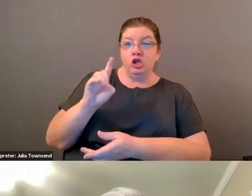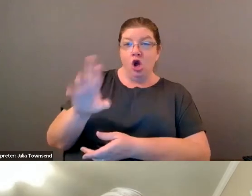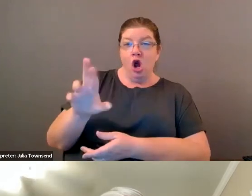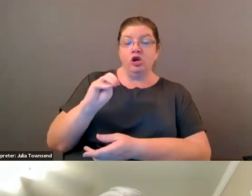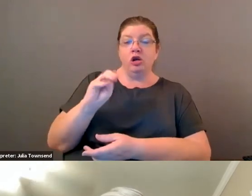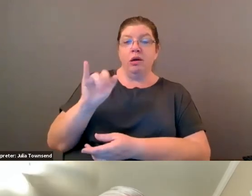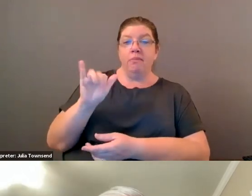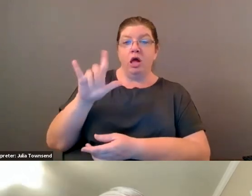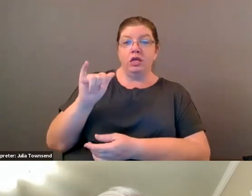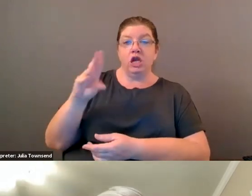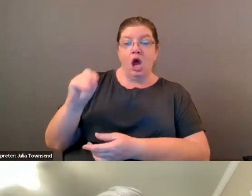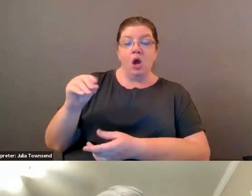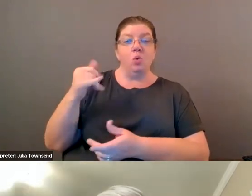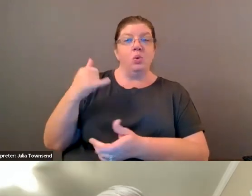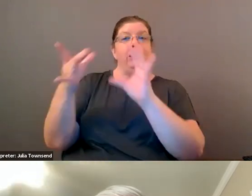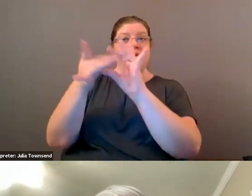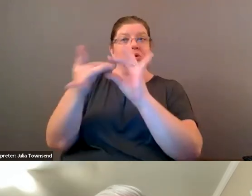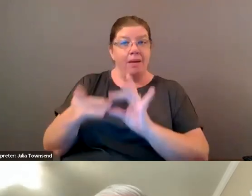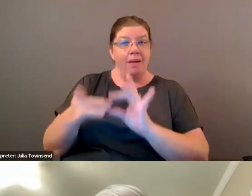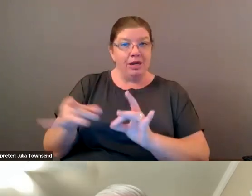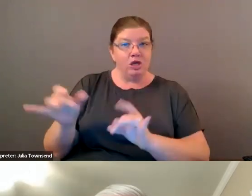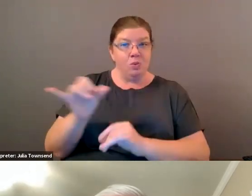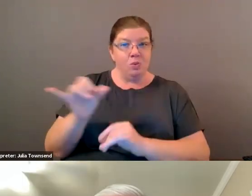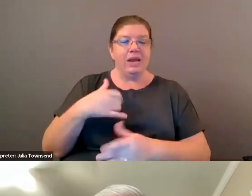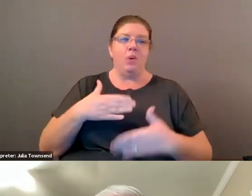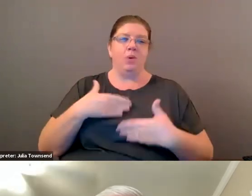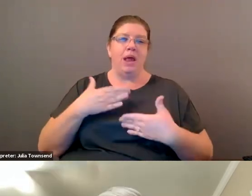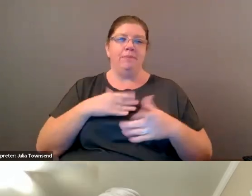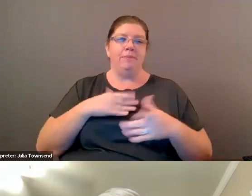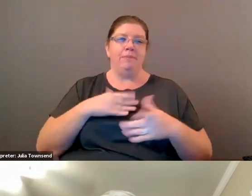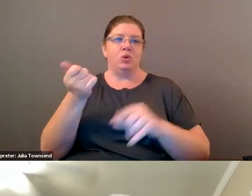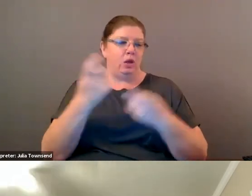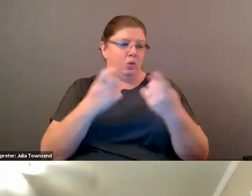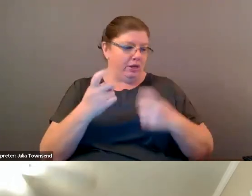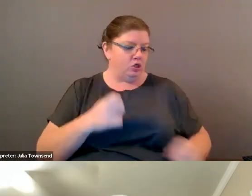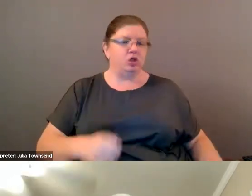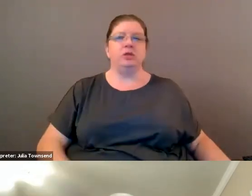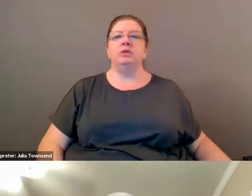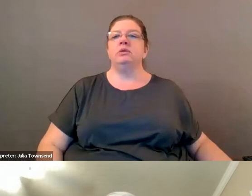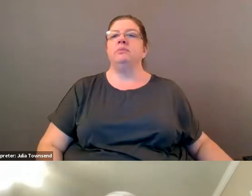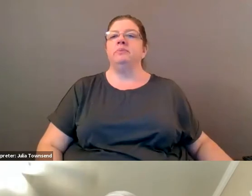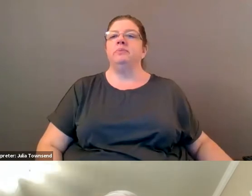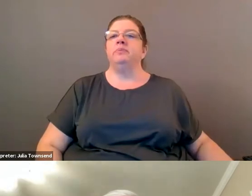to address as well, and then I'll be happy to answer questions after that.